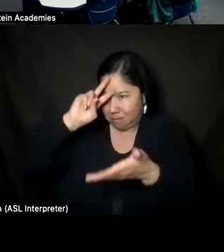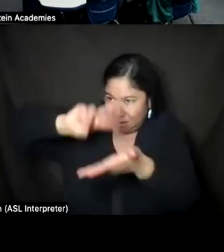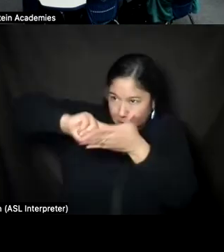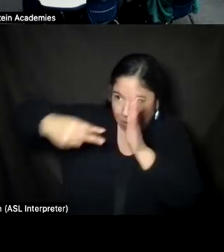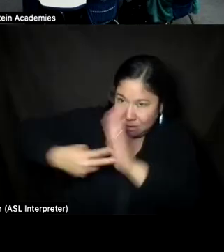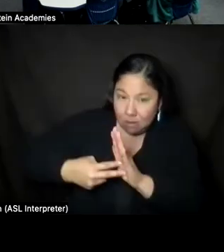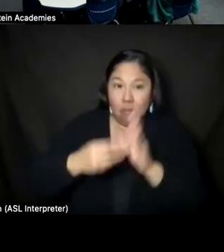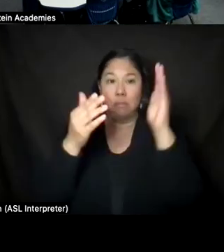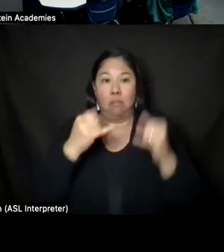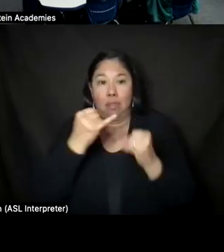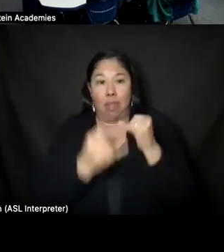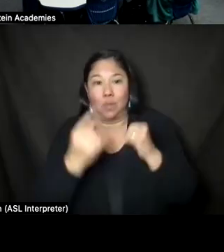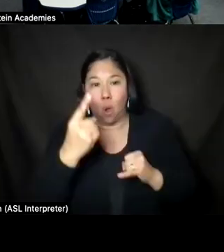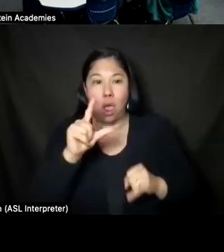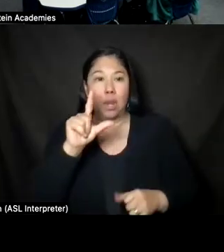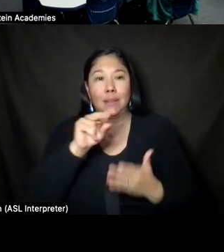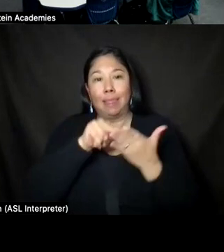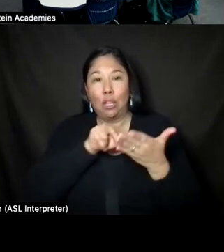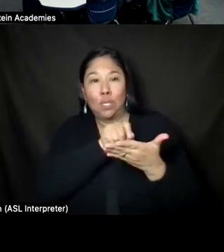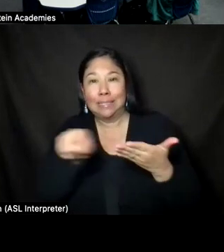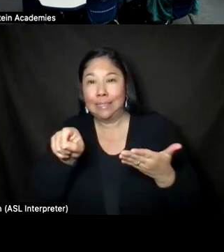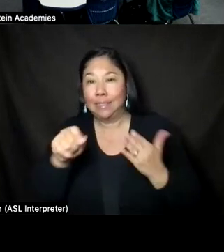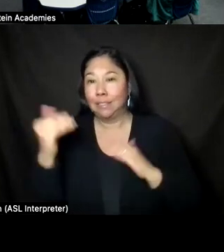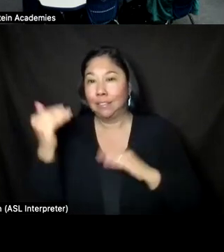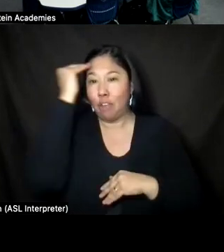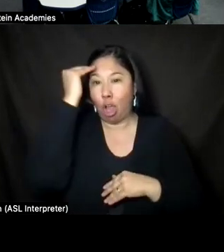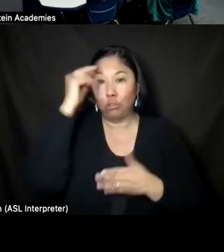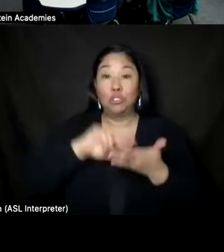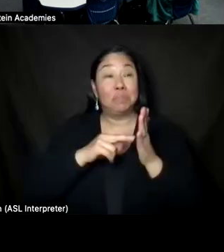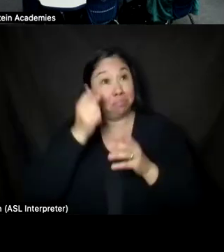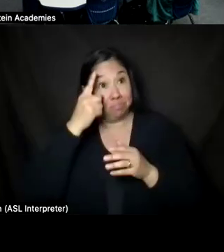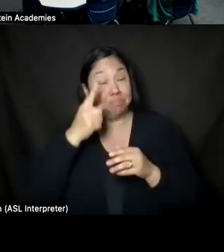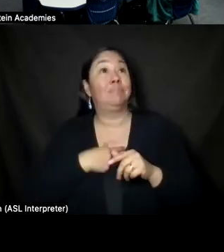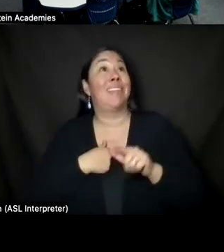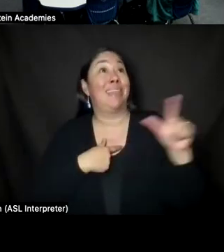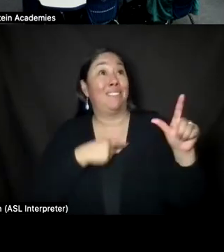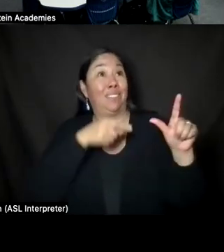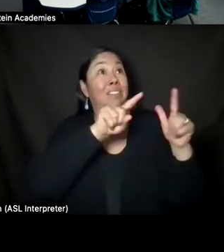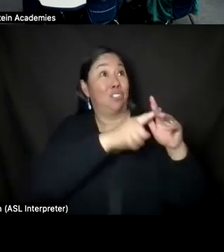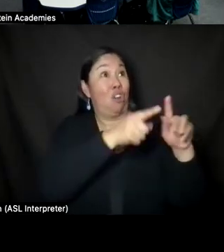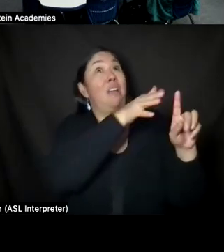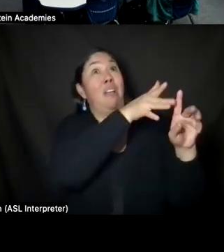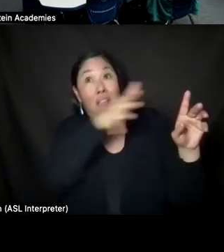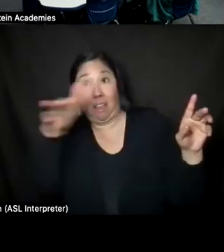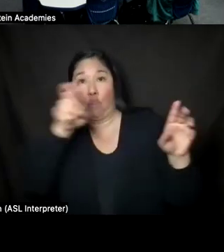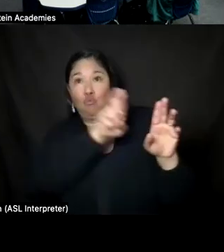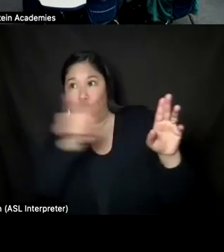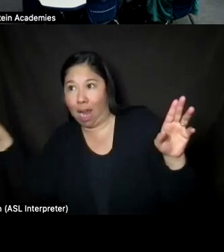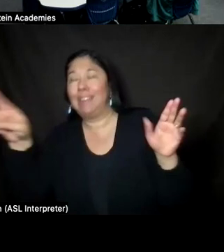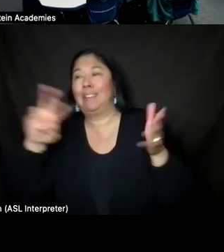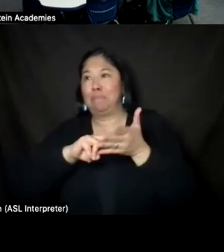so this is like understanding that we read from left to right, understanding where the front of the book is, the back of the